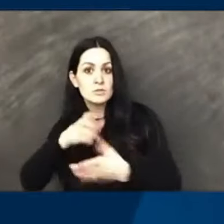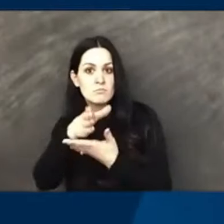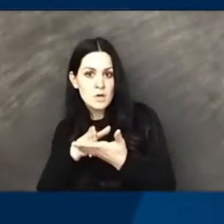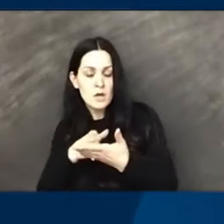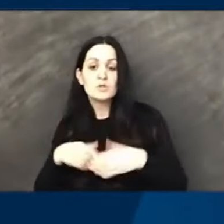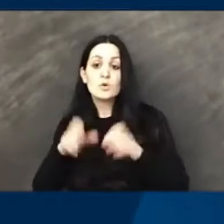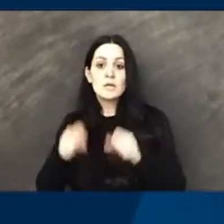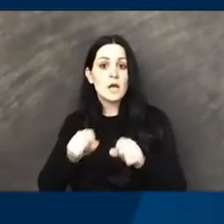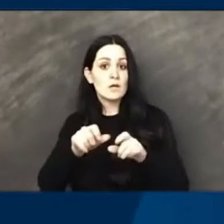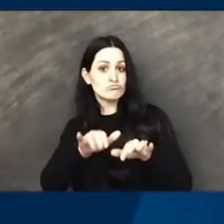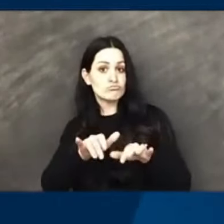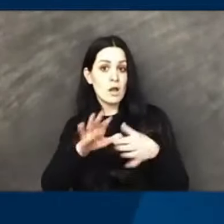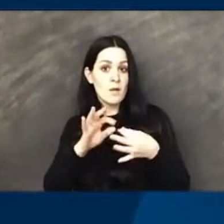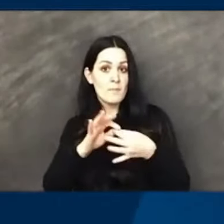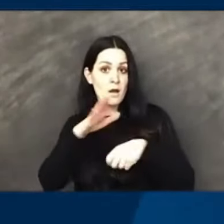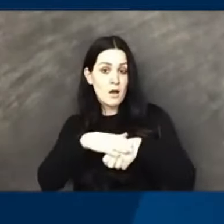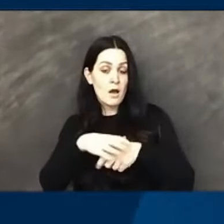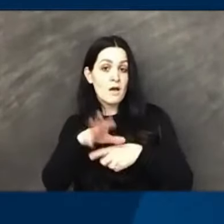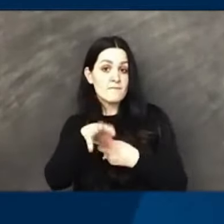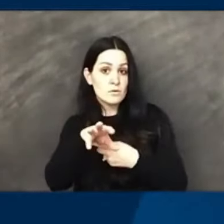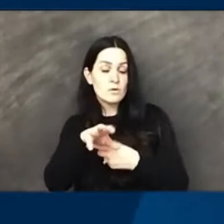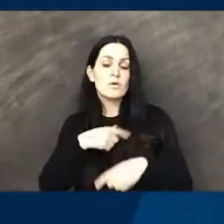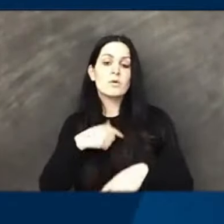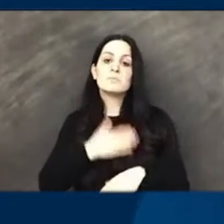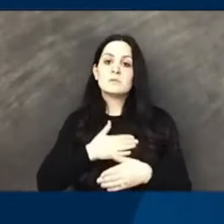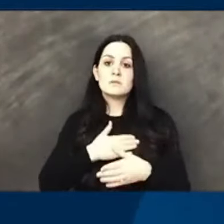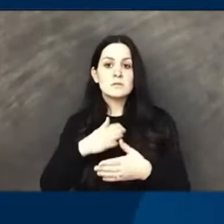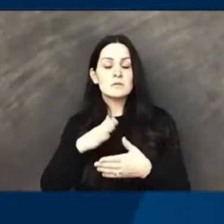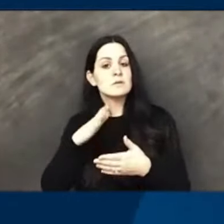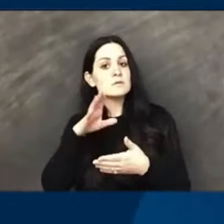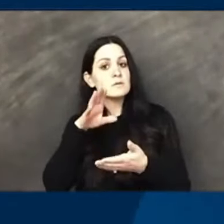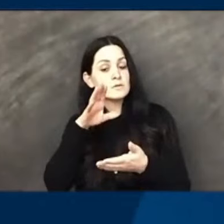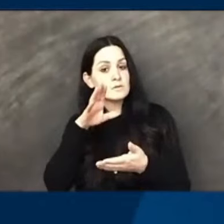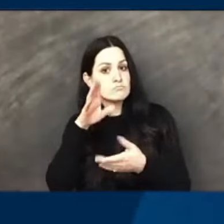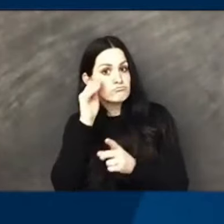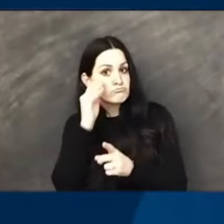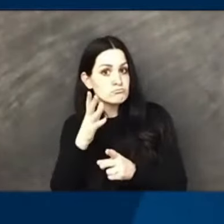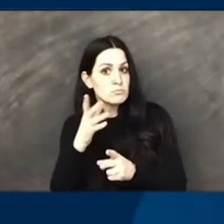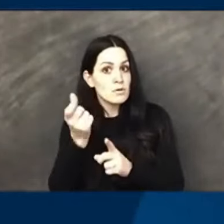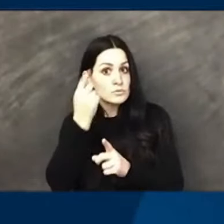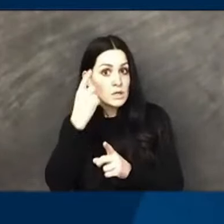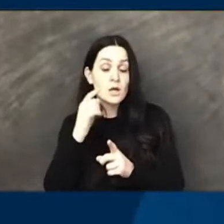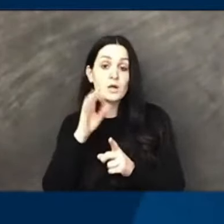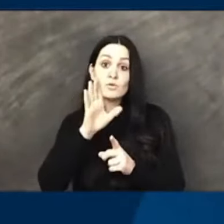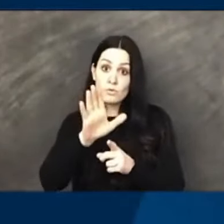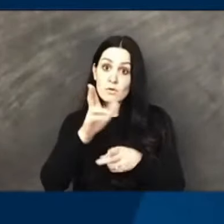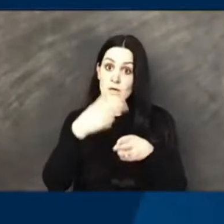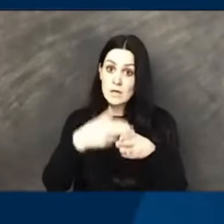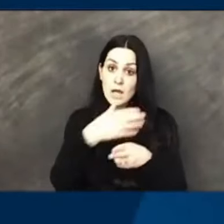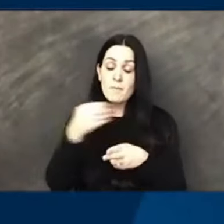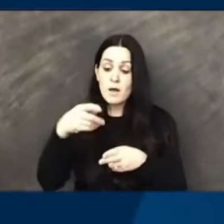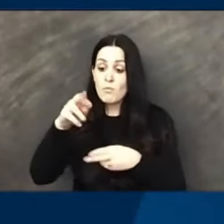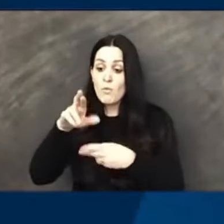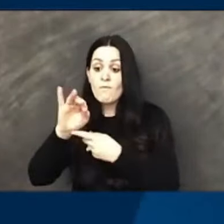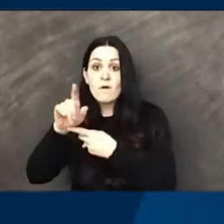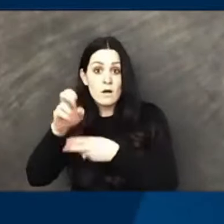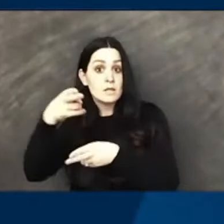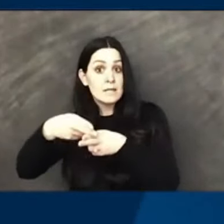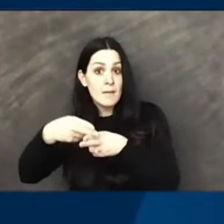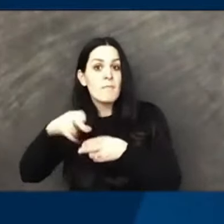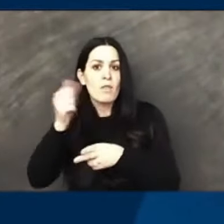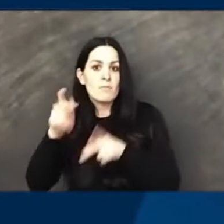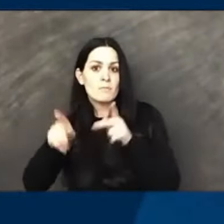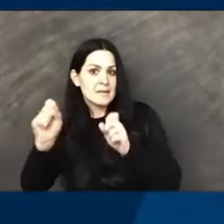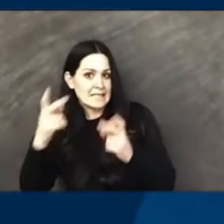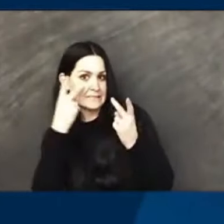on this video, but please note that your name or profile name will be visible to others participating.